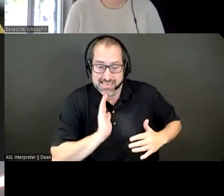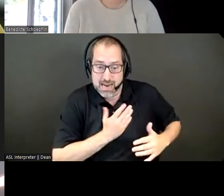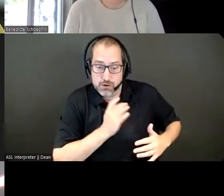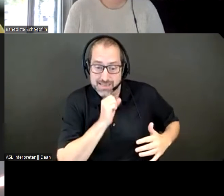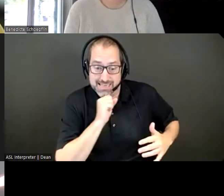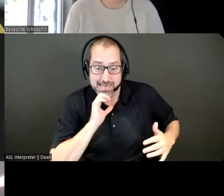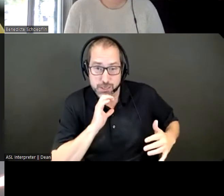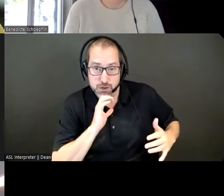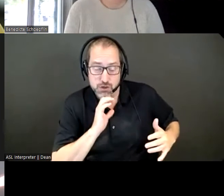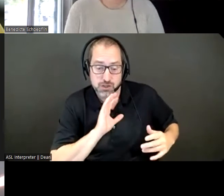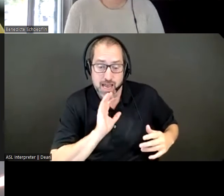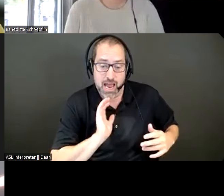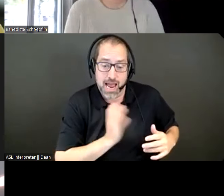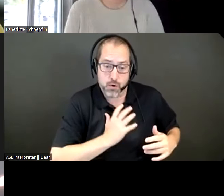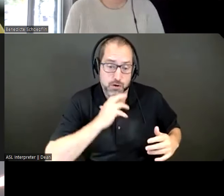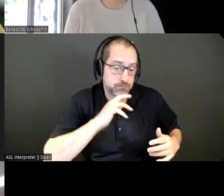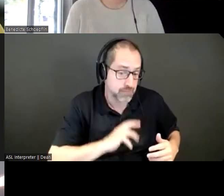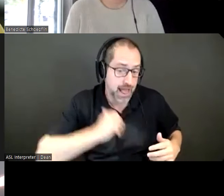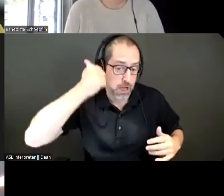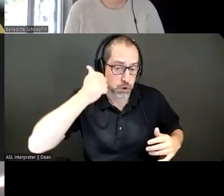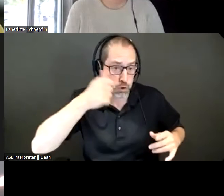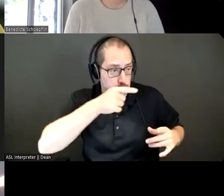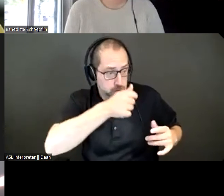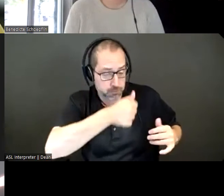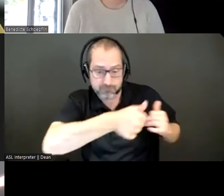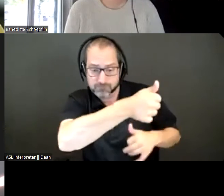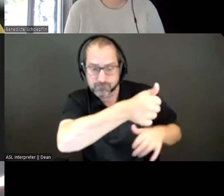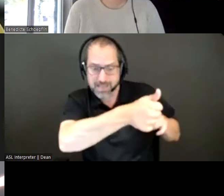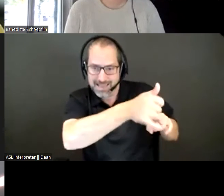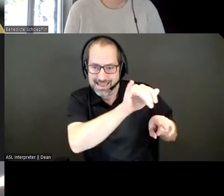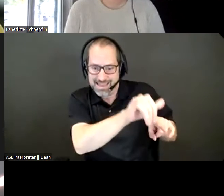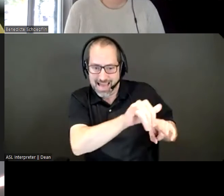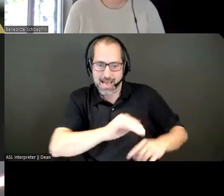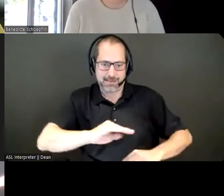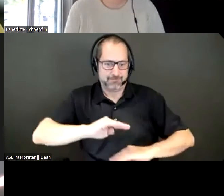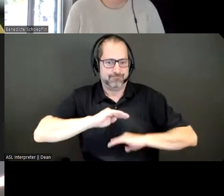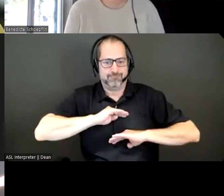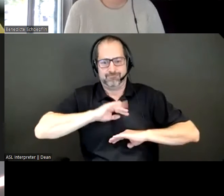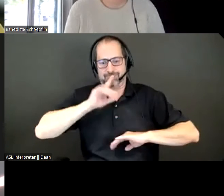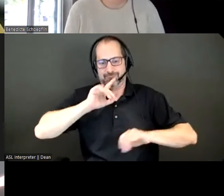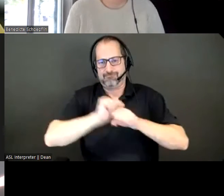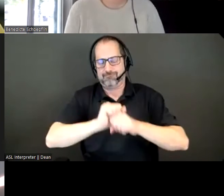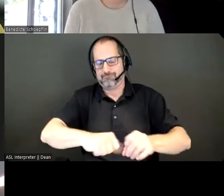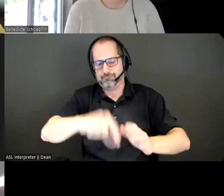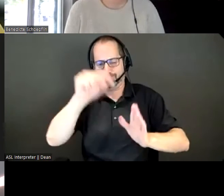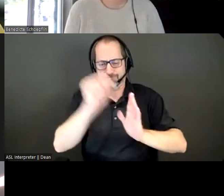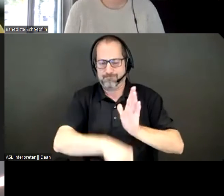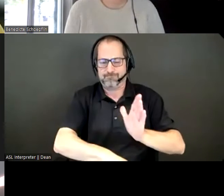our elders, that's wellness that is profound. And if we can follow